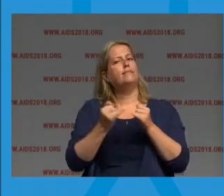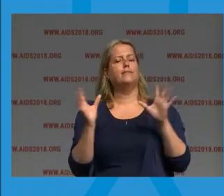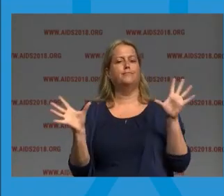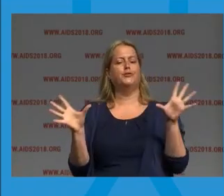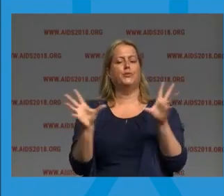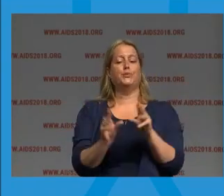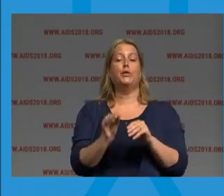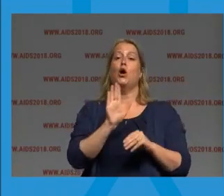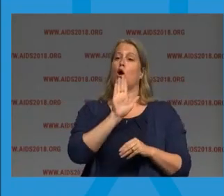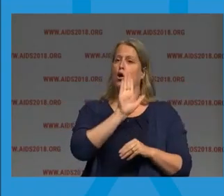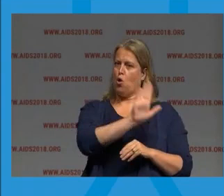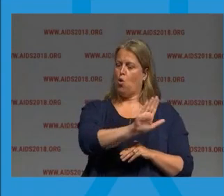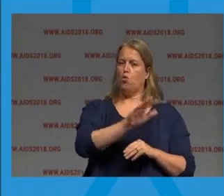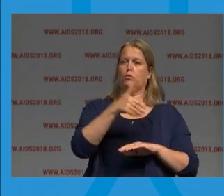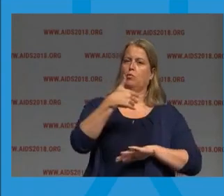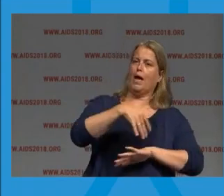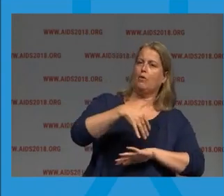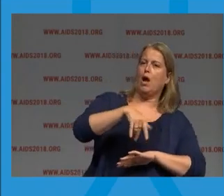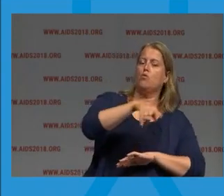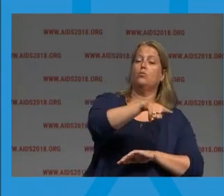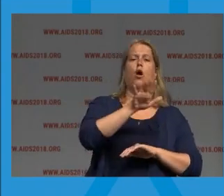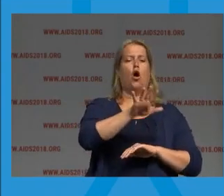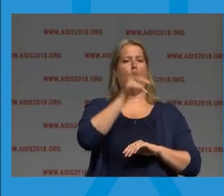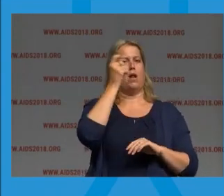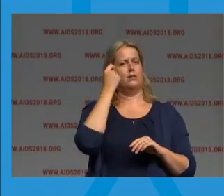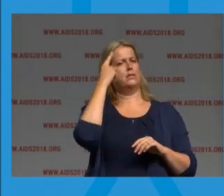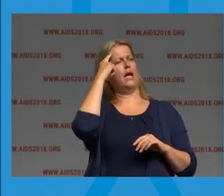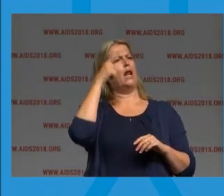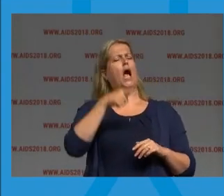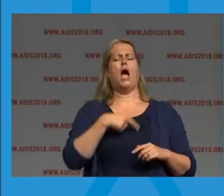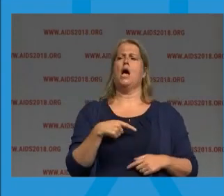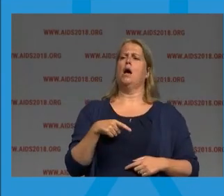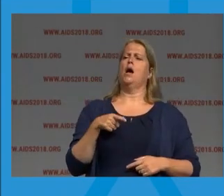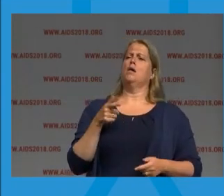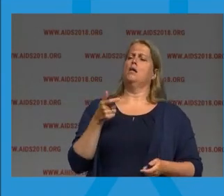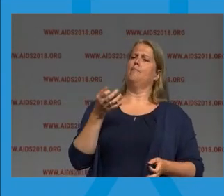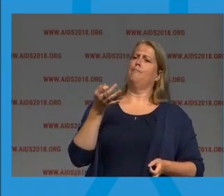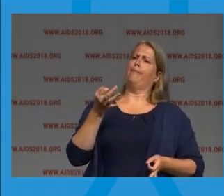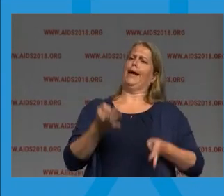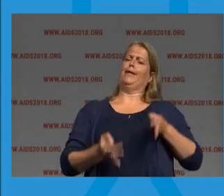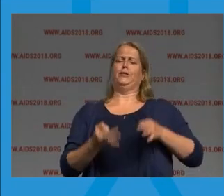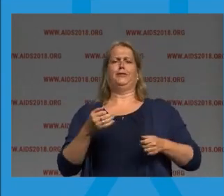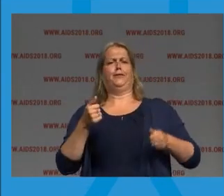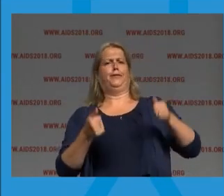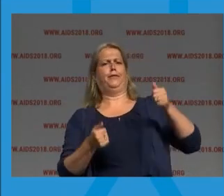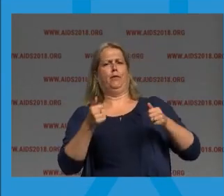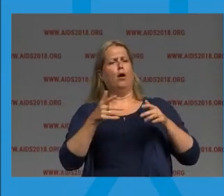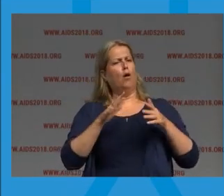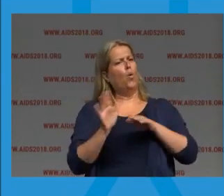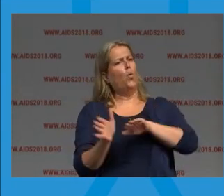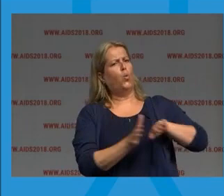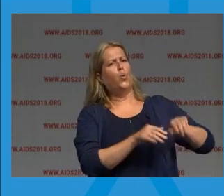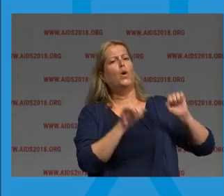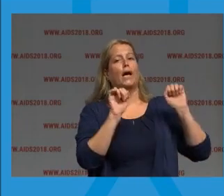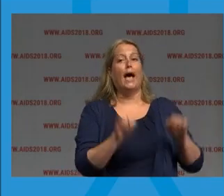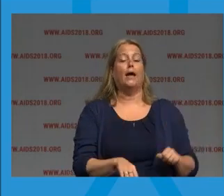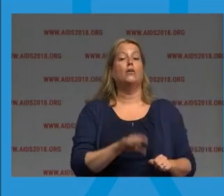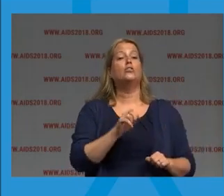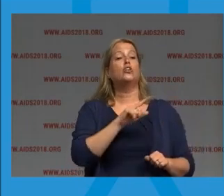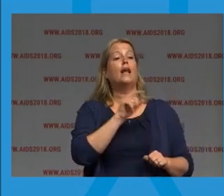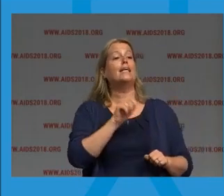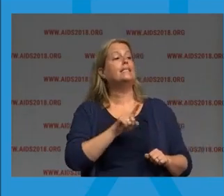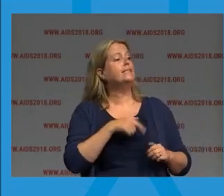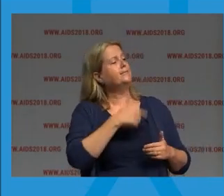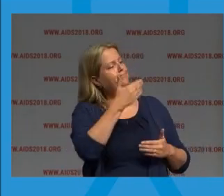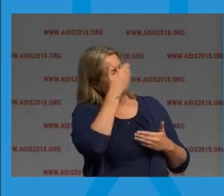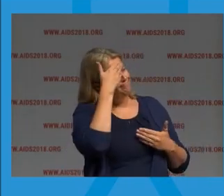own background and understanding of how prejudice can be overcome by that common sense of humanity. Charlize, we owe you a debt for